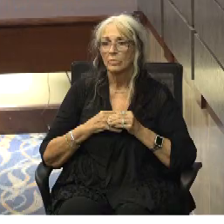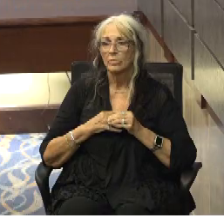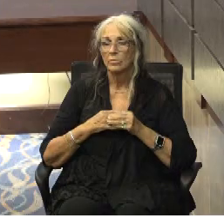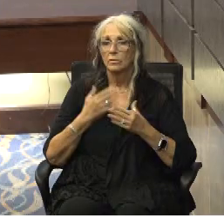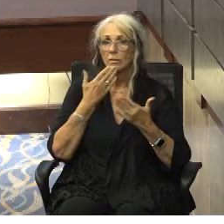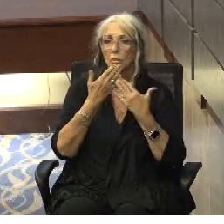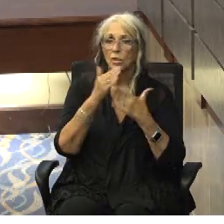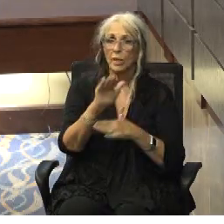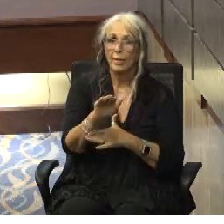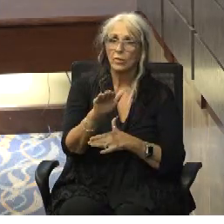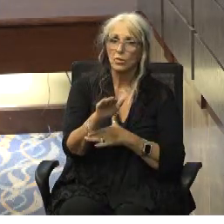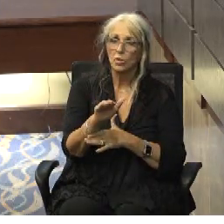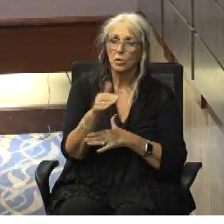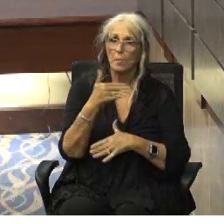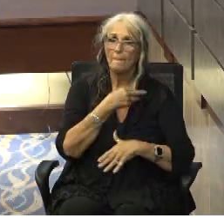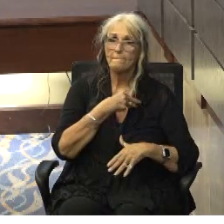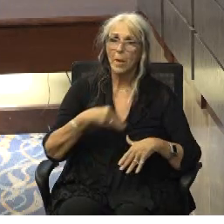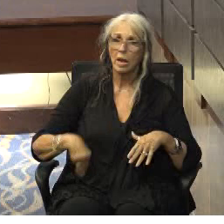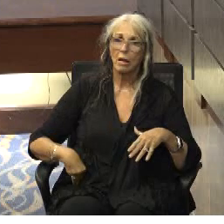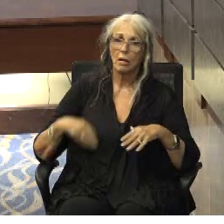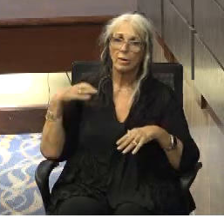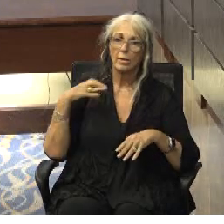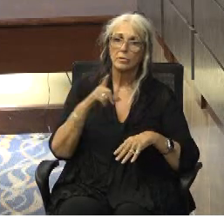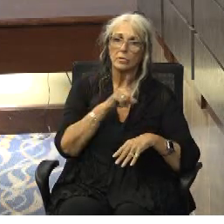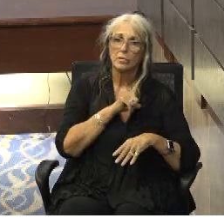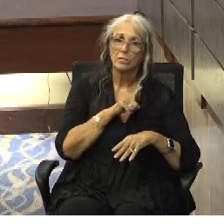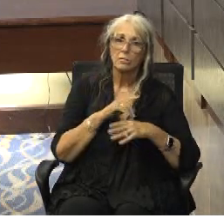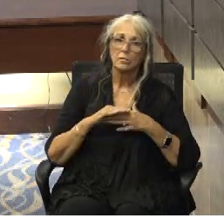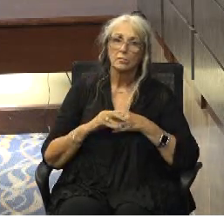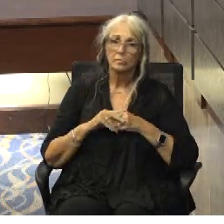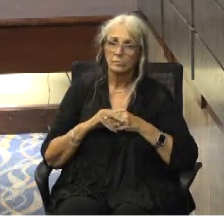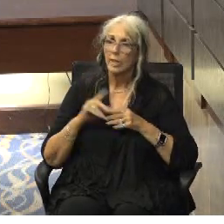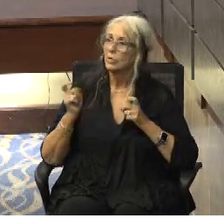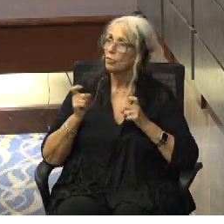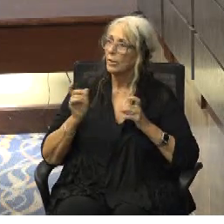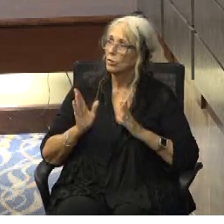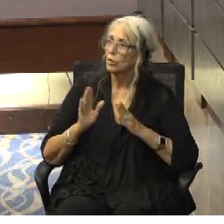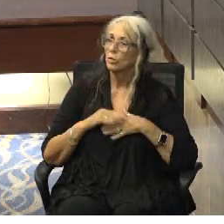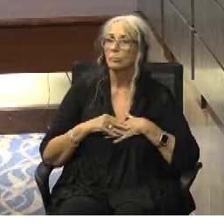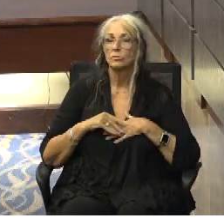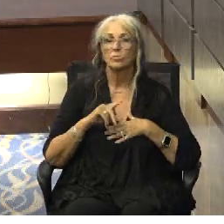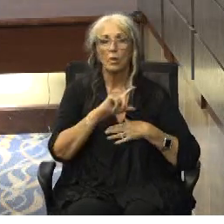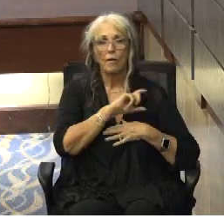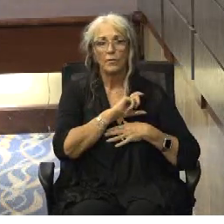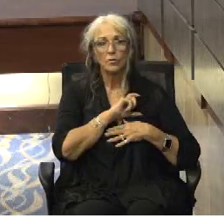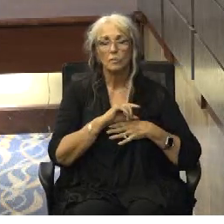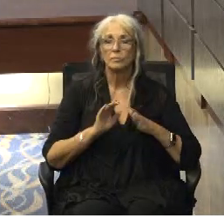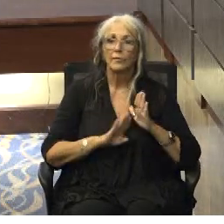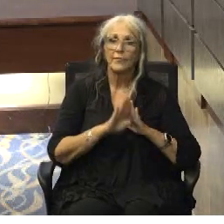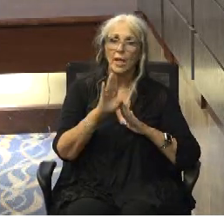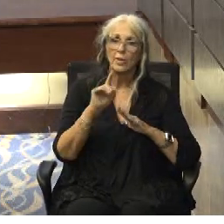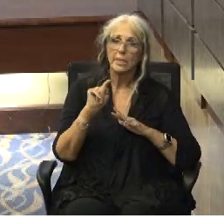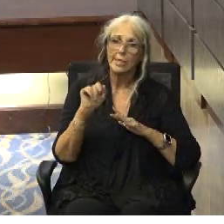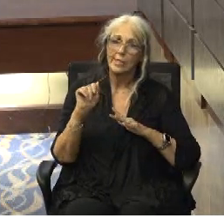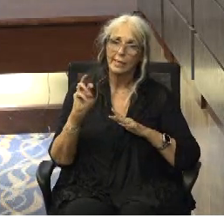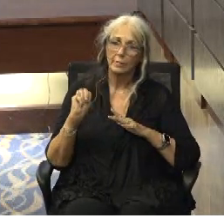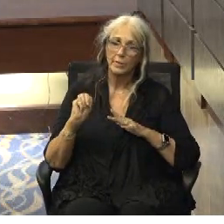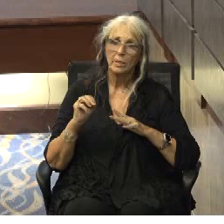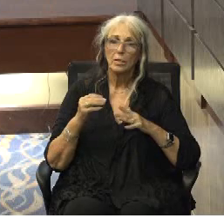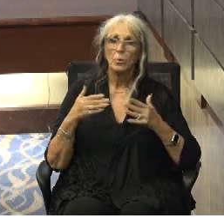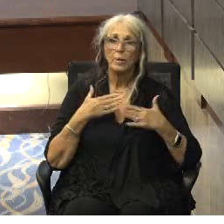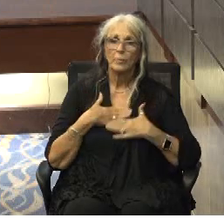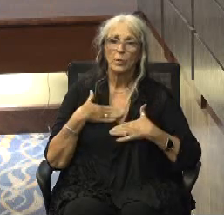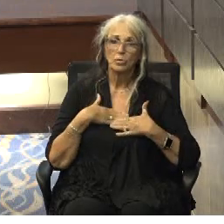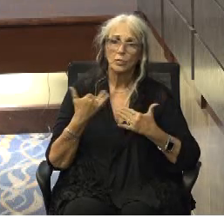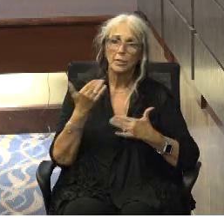Good afternoon, Mayor and Council. I'm Kent George, Economic Development Director with Jeremy Pacina, also on the Economic Development team. We have the pleasure tonight to present a